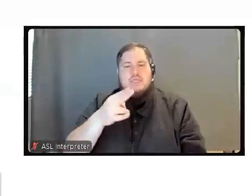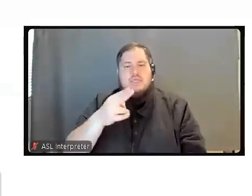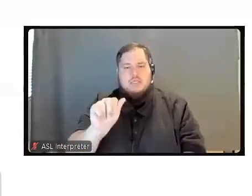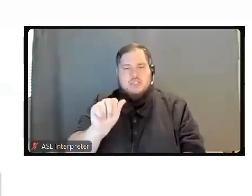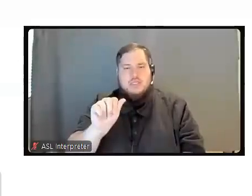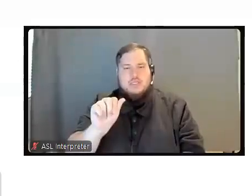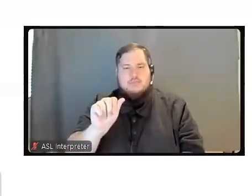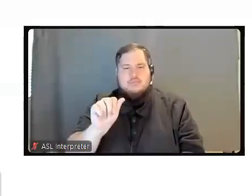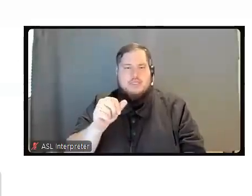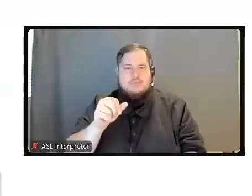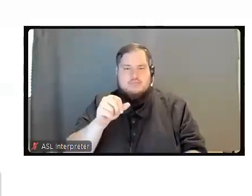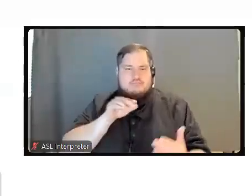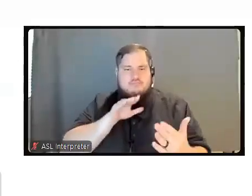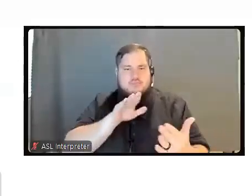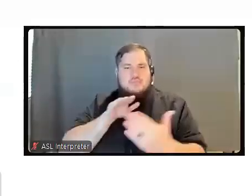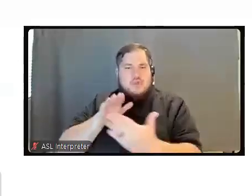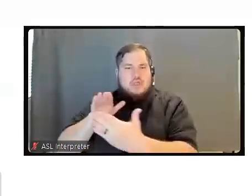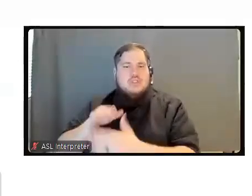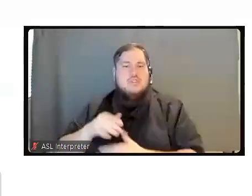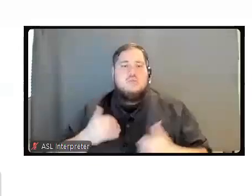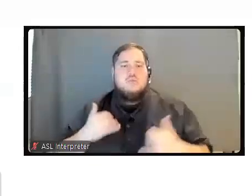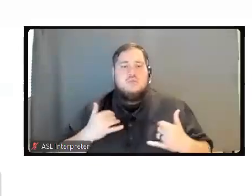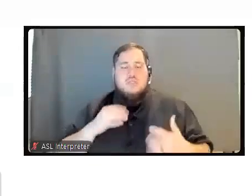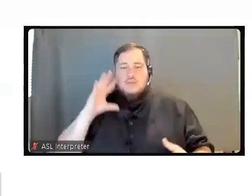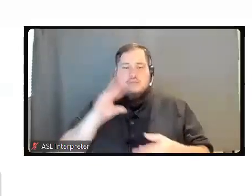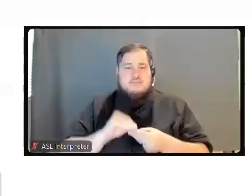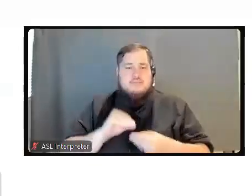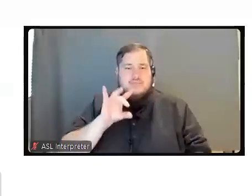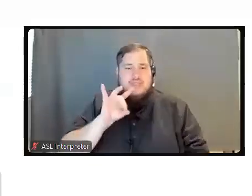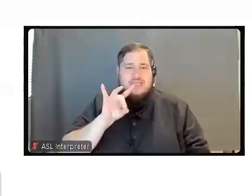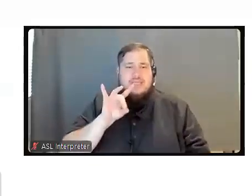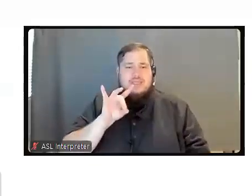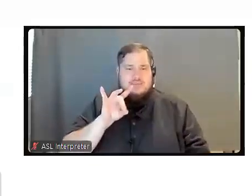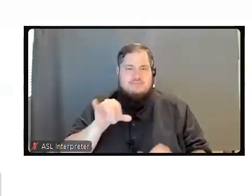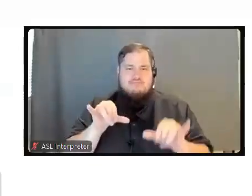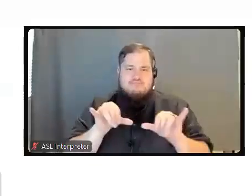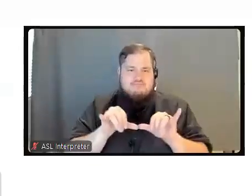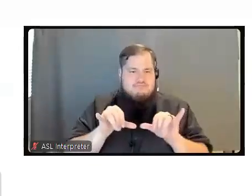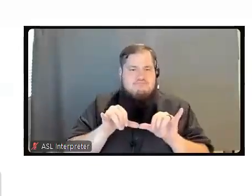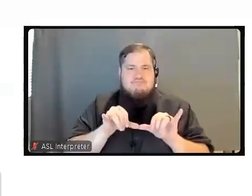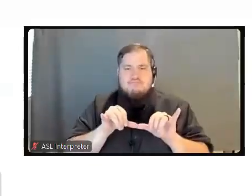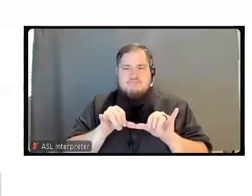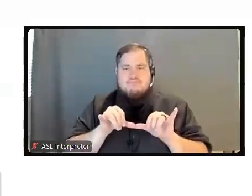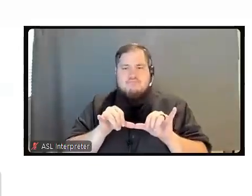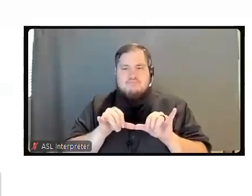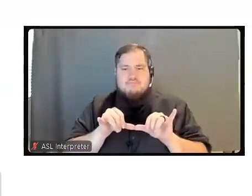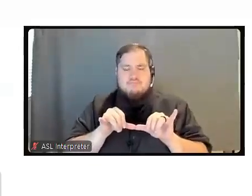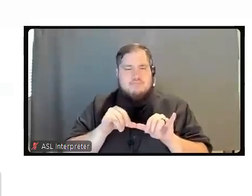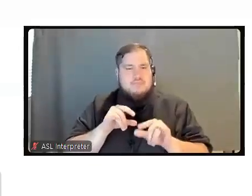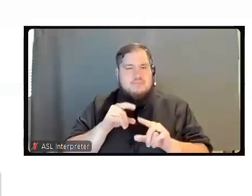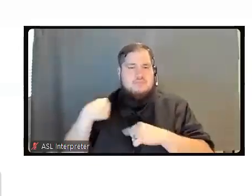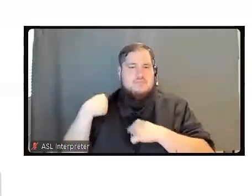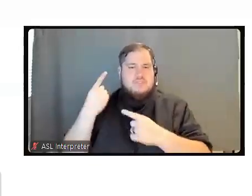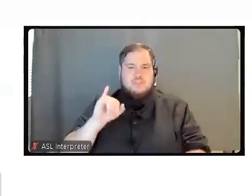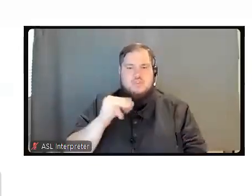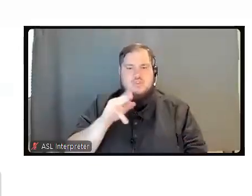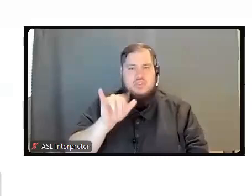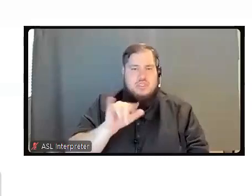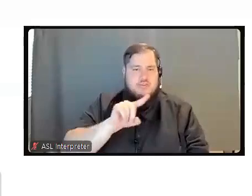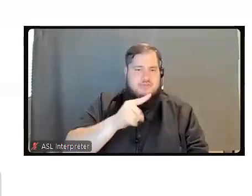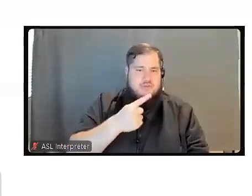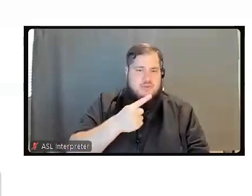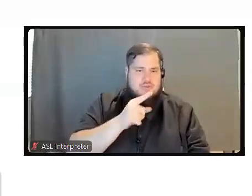strategy. So to date, a total of 8 key metrics have been published since July 1st, 2024.